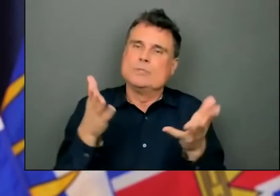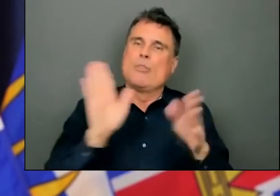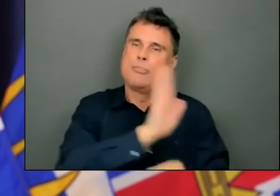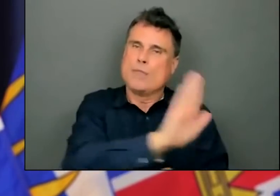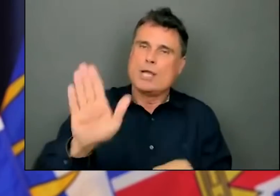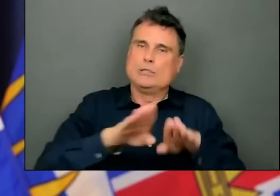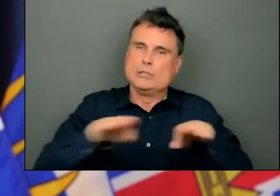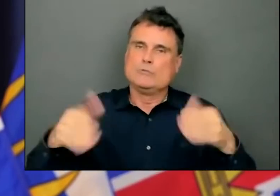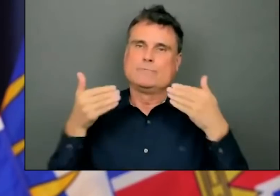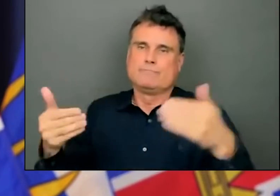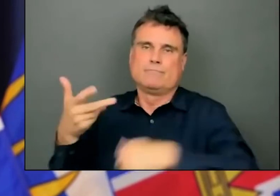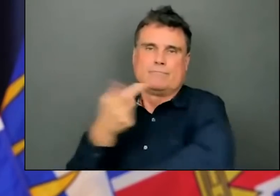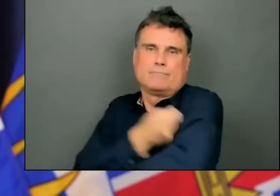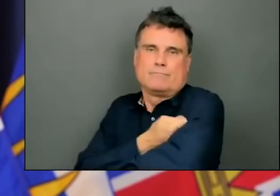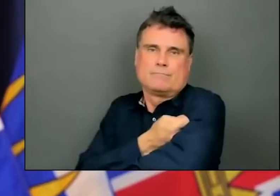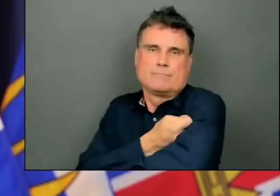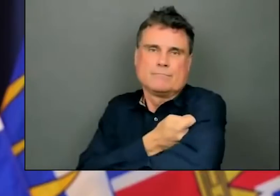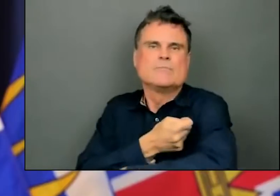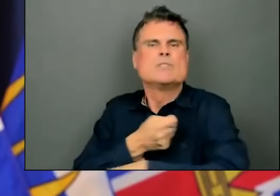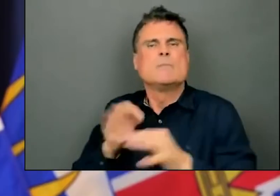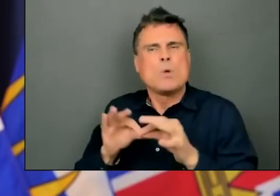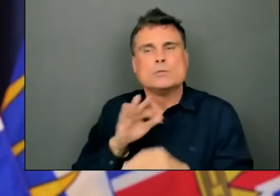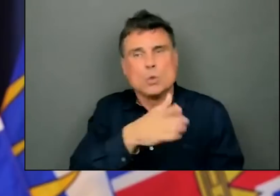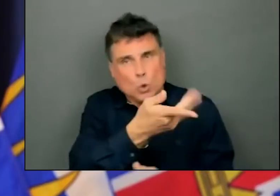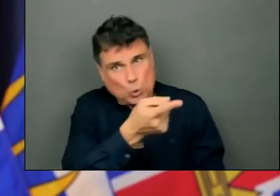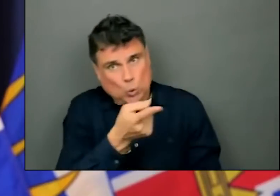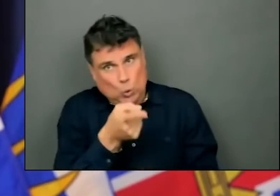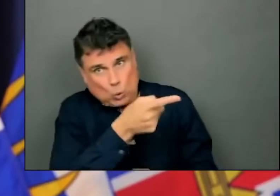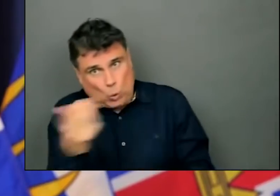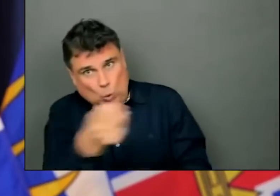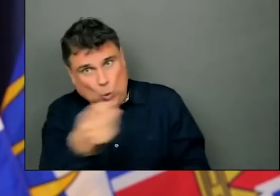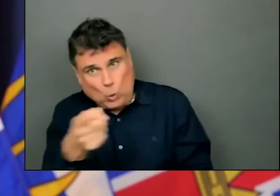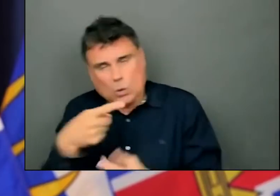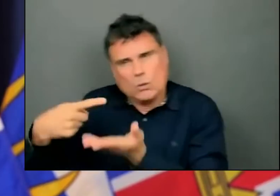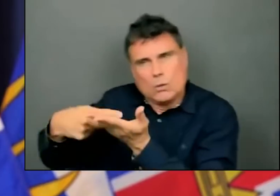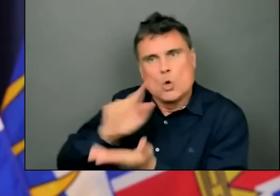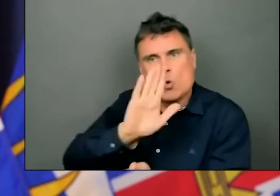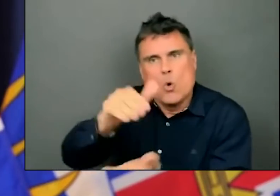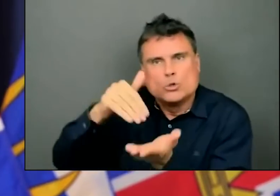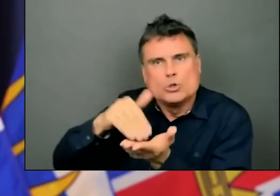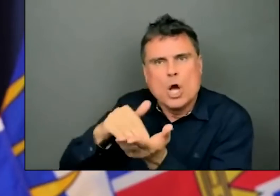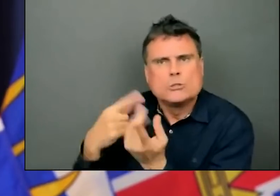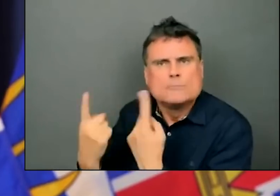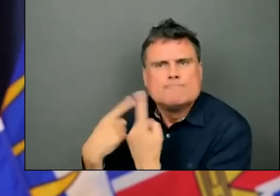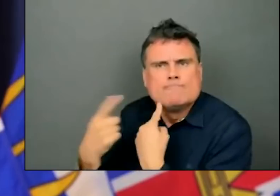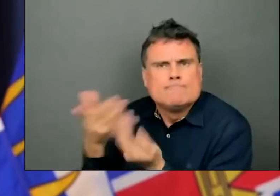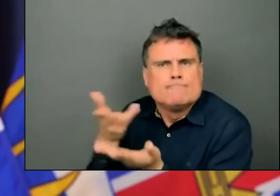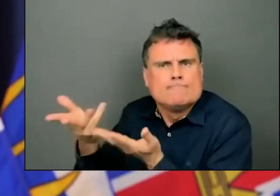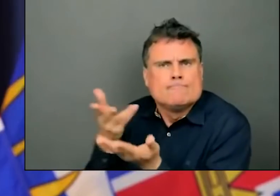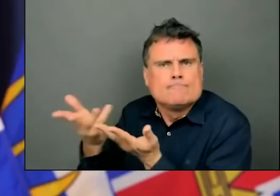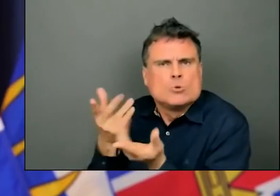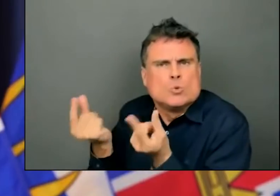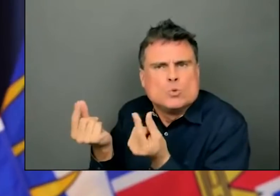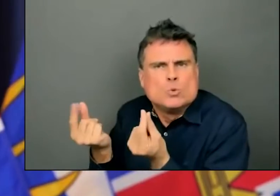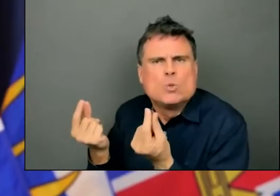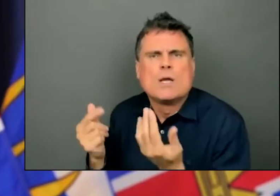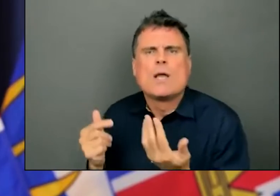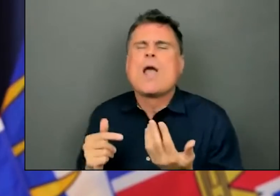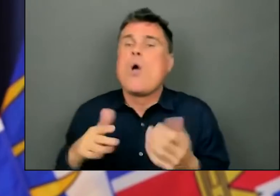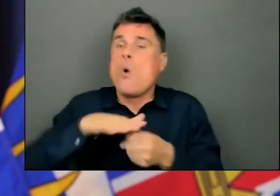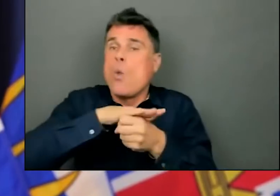talk to your pediatrician, talk to your pharmacist, talk to your public health nurse in your community, because we have lots